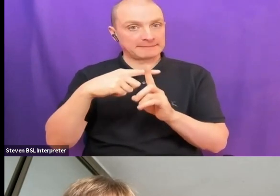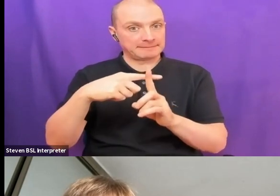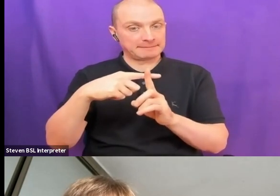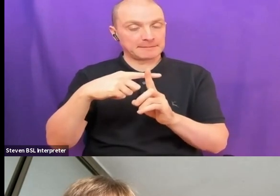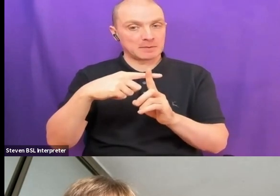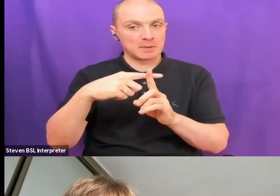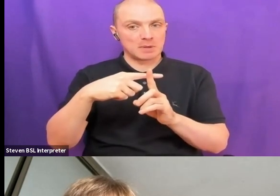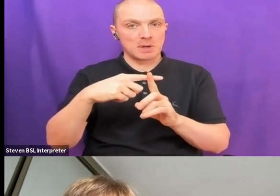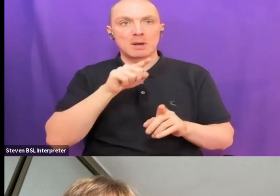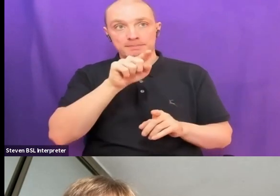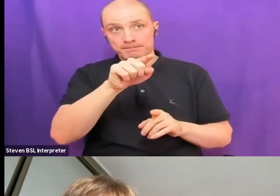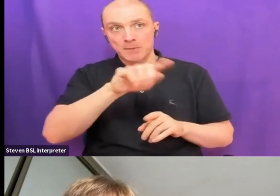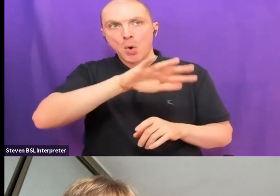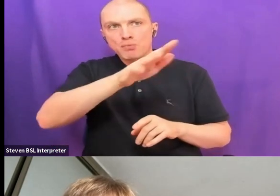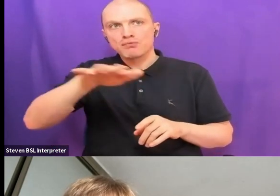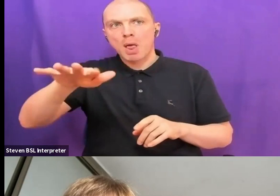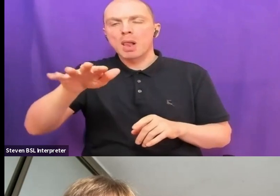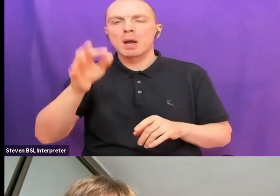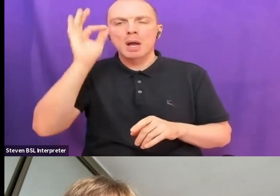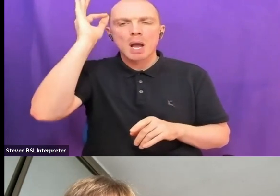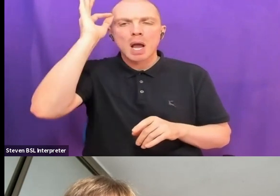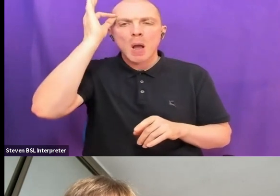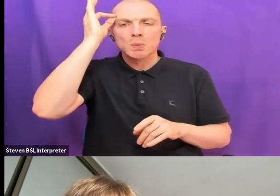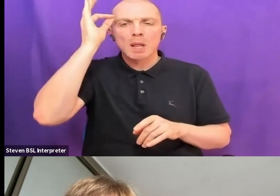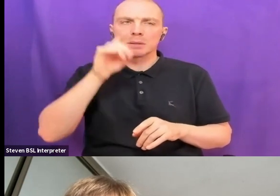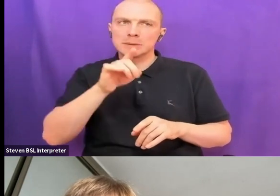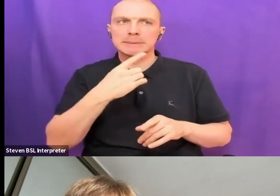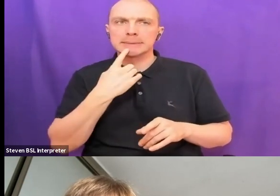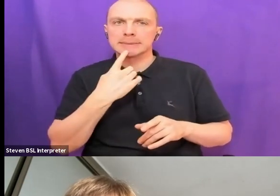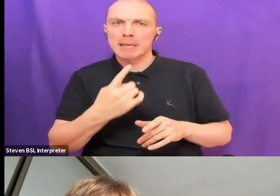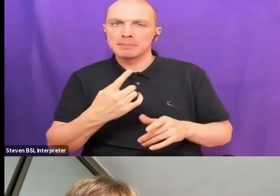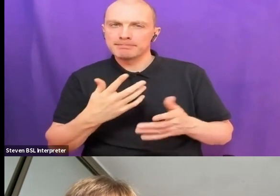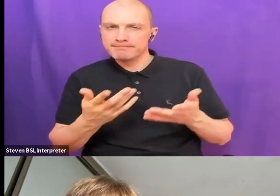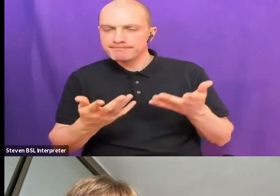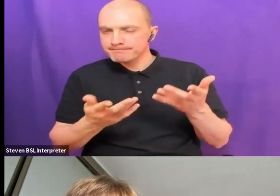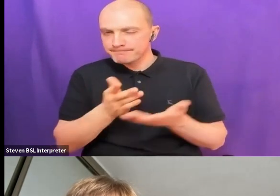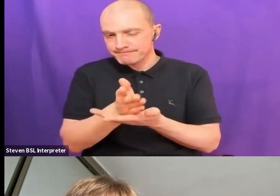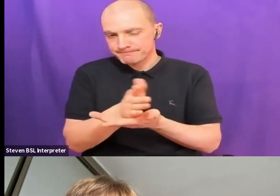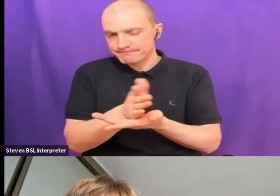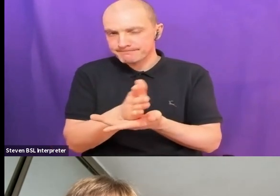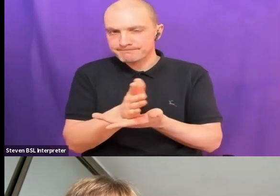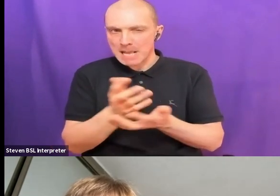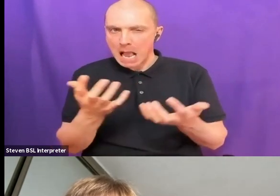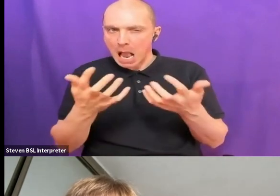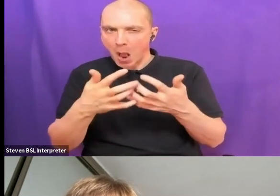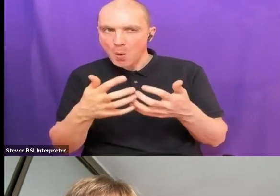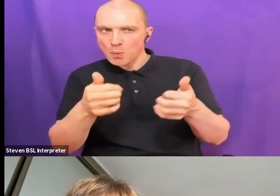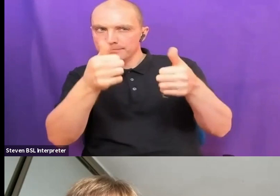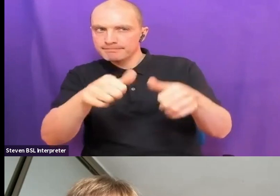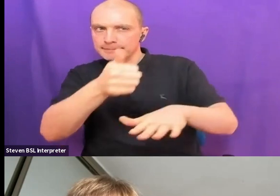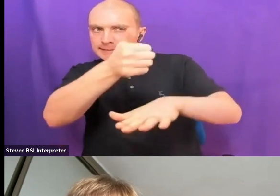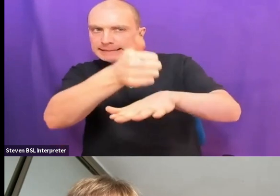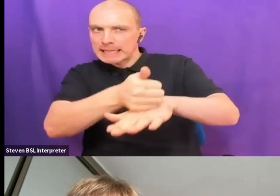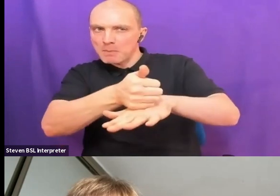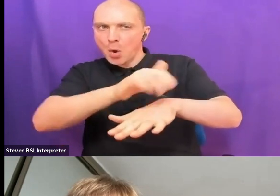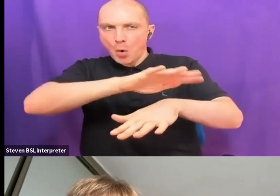rural councils in particular noted that they had some concerns about its applicability in rural areas, and I think that's absolutely right.